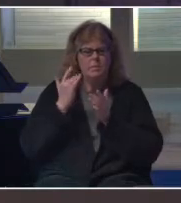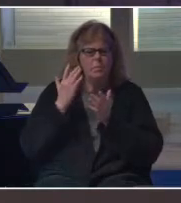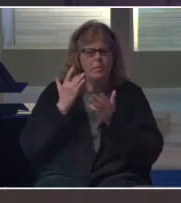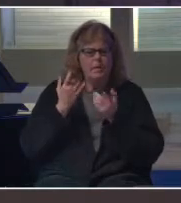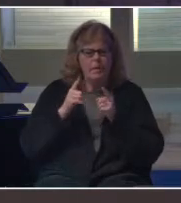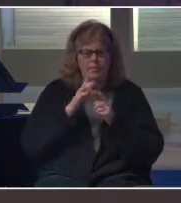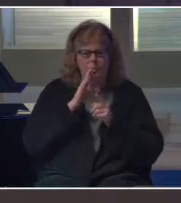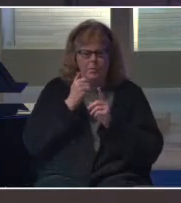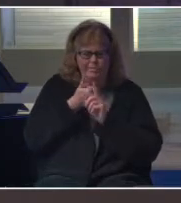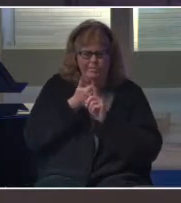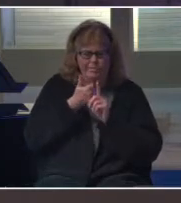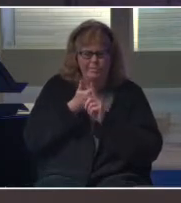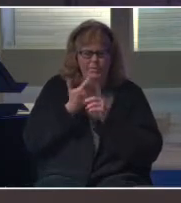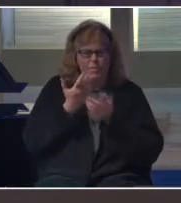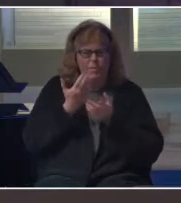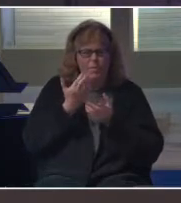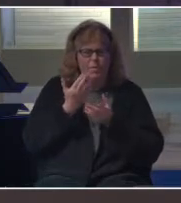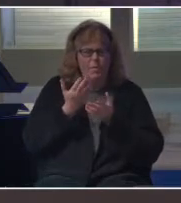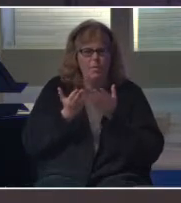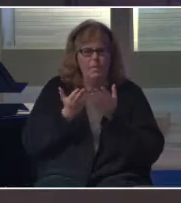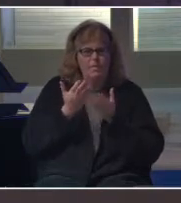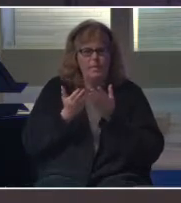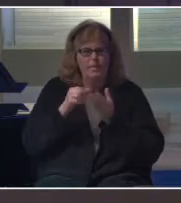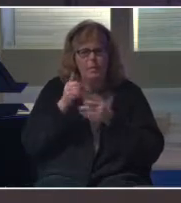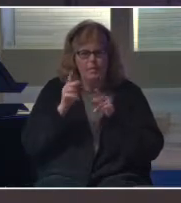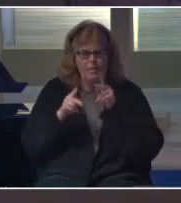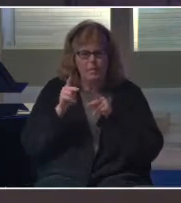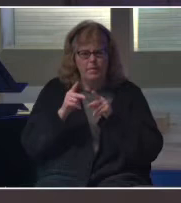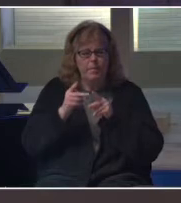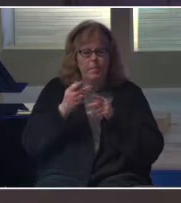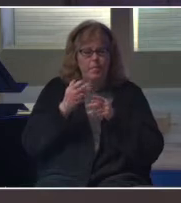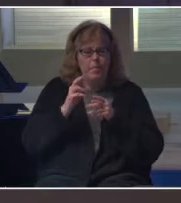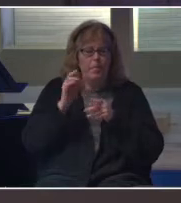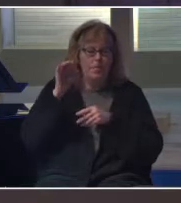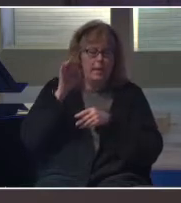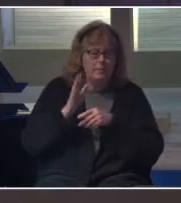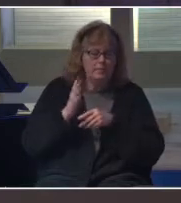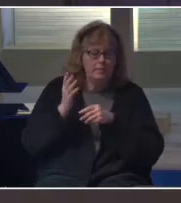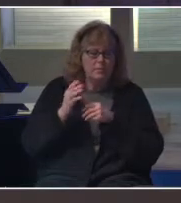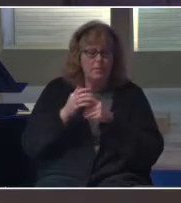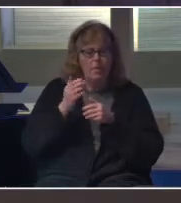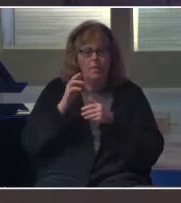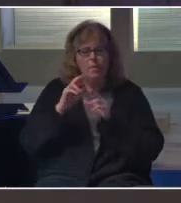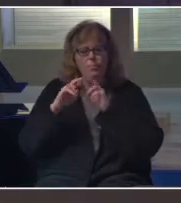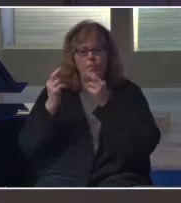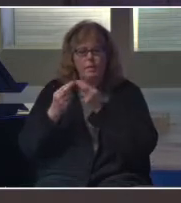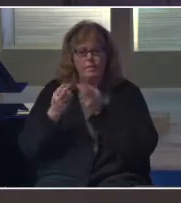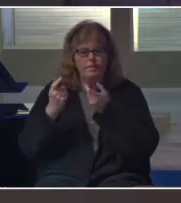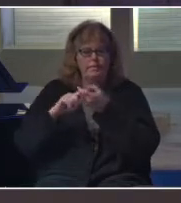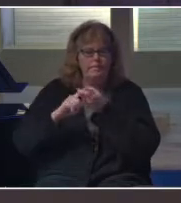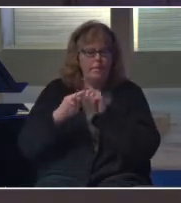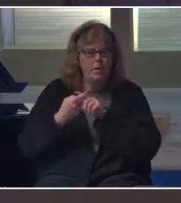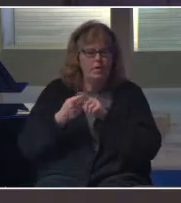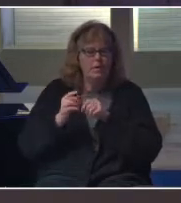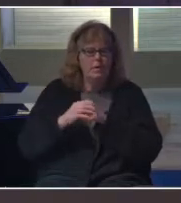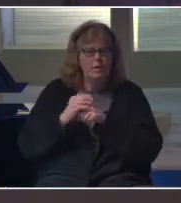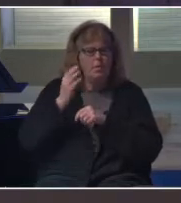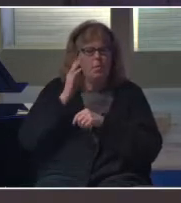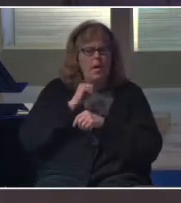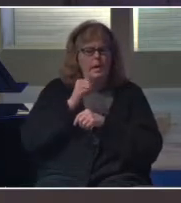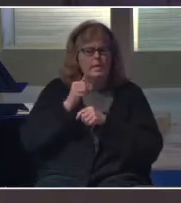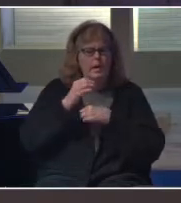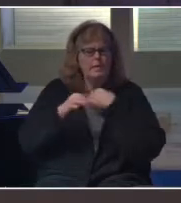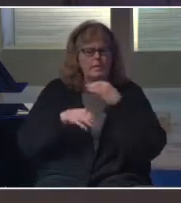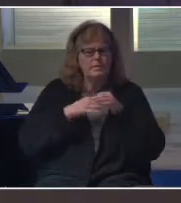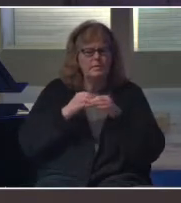to themselves or as I said, other people or a pastor or a relative or a friend. Why not